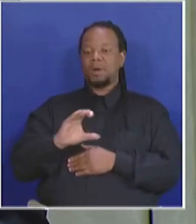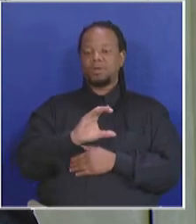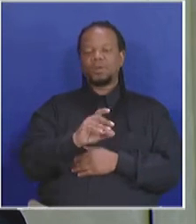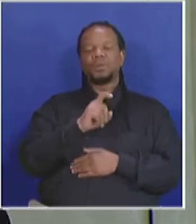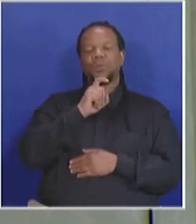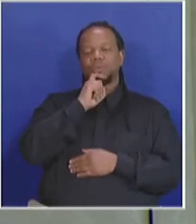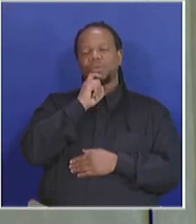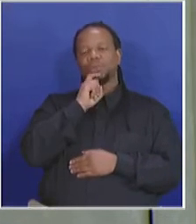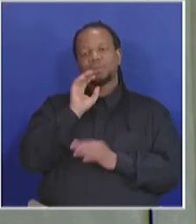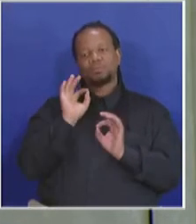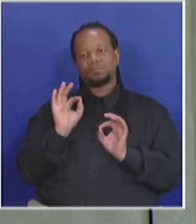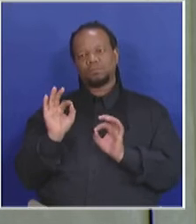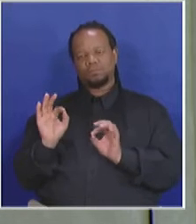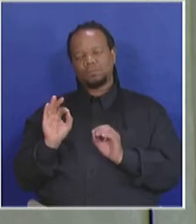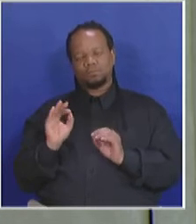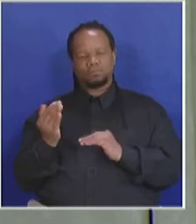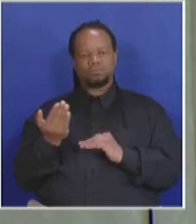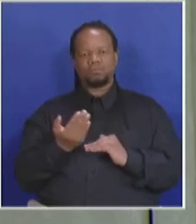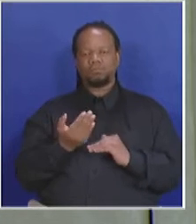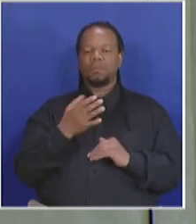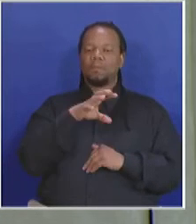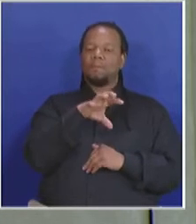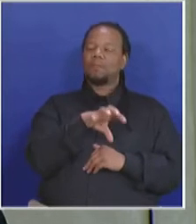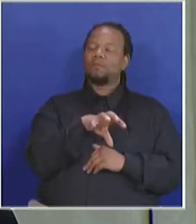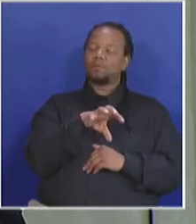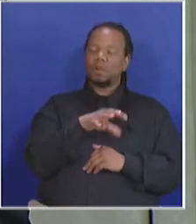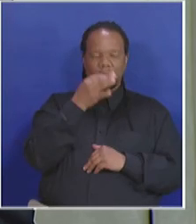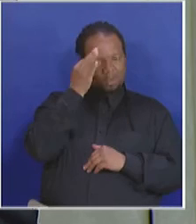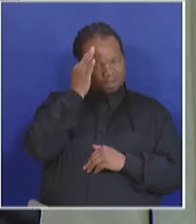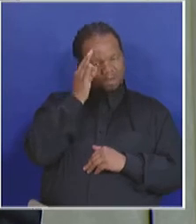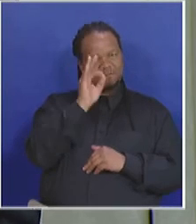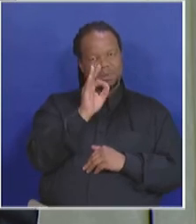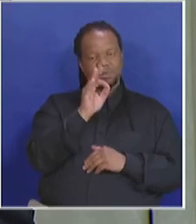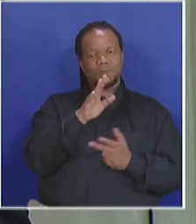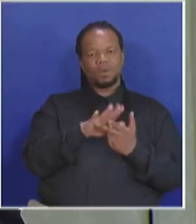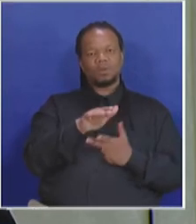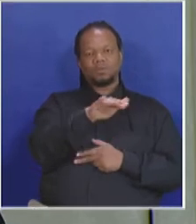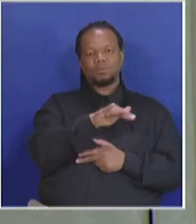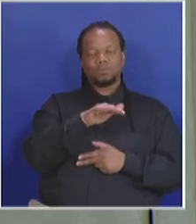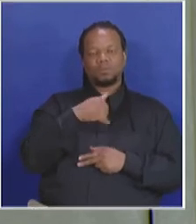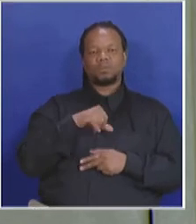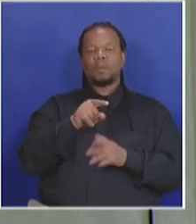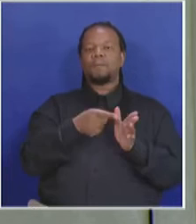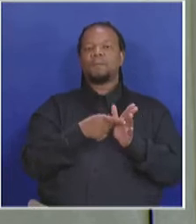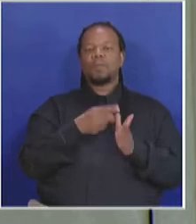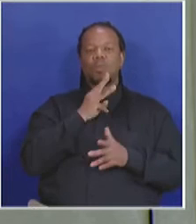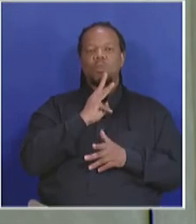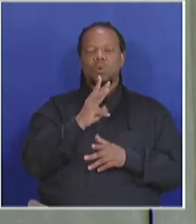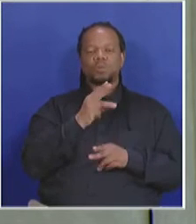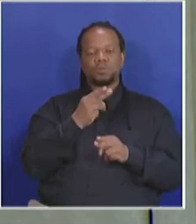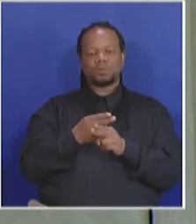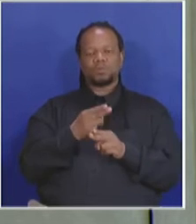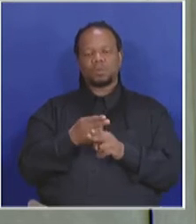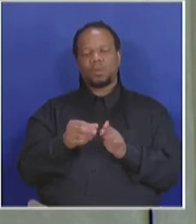such. The provincial government and the district municipalities prioritize water and sanitation. It